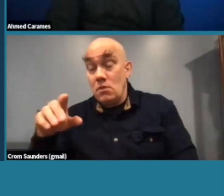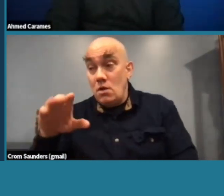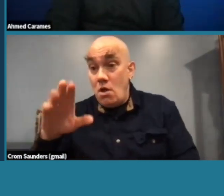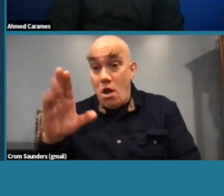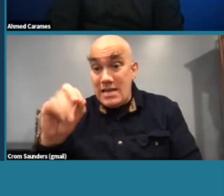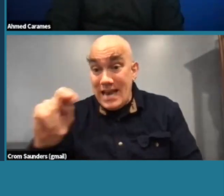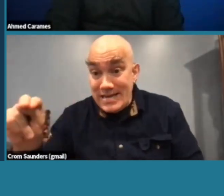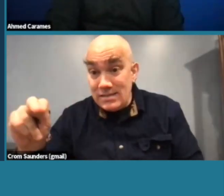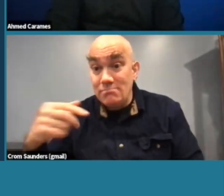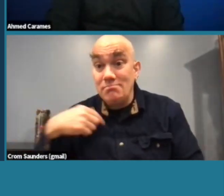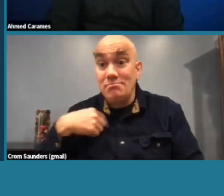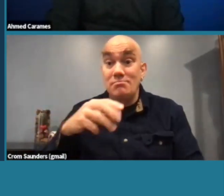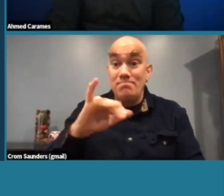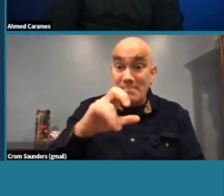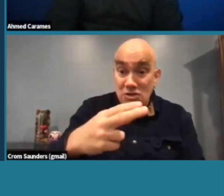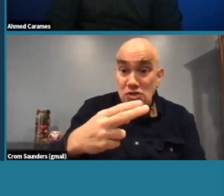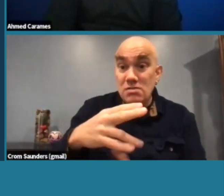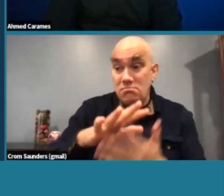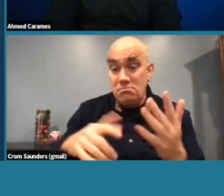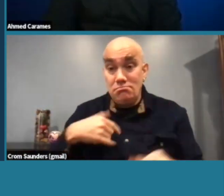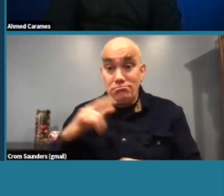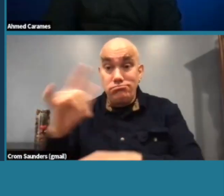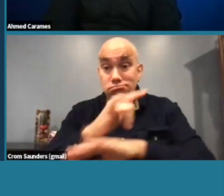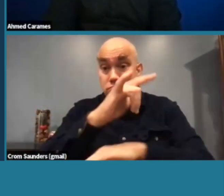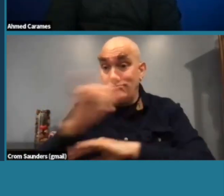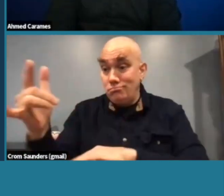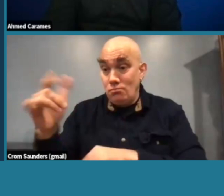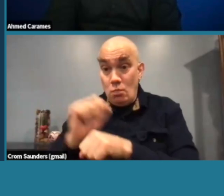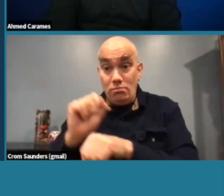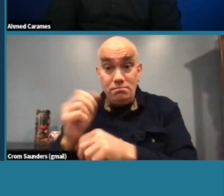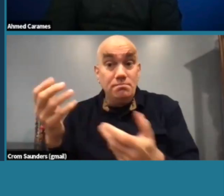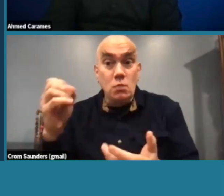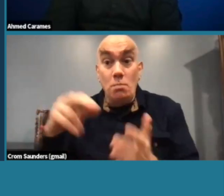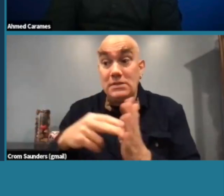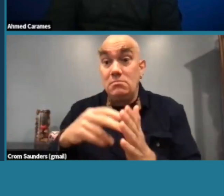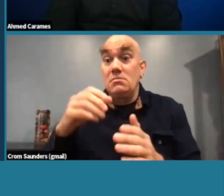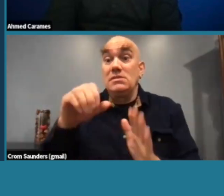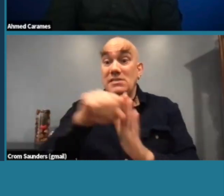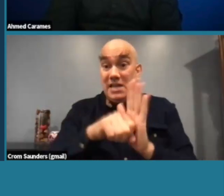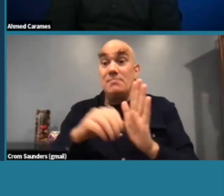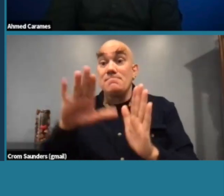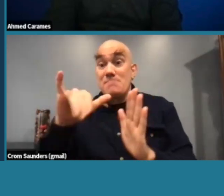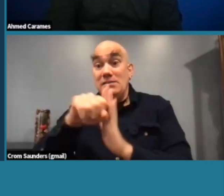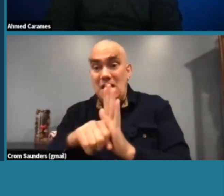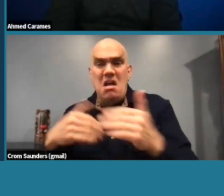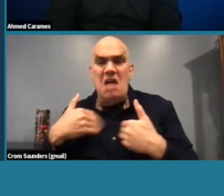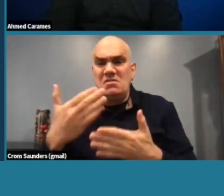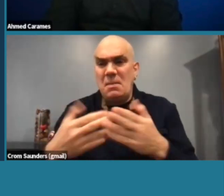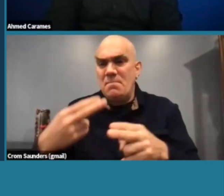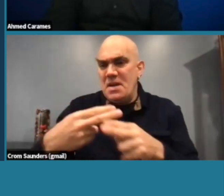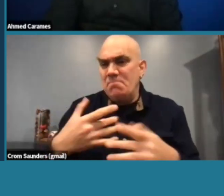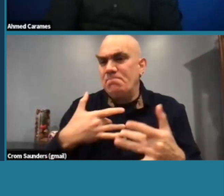go, they won't just work here in Illinois, for example. I've been to Connecticut, I've been to Michigan, I've been to many different states for my line of